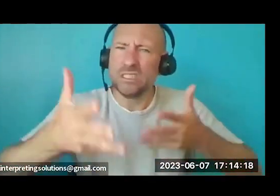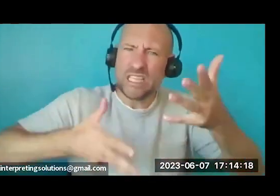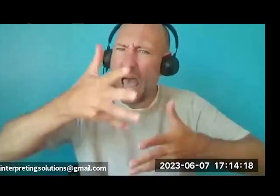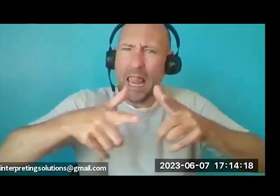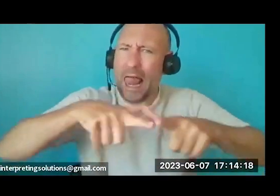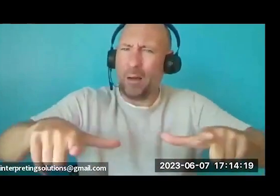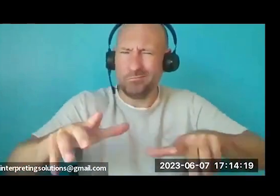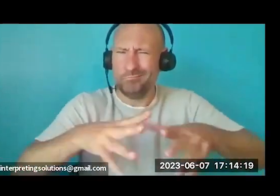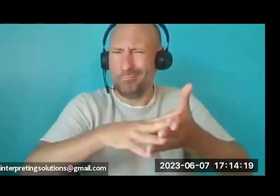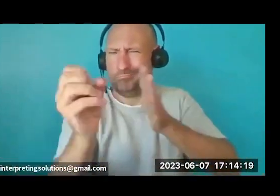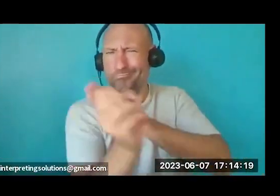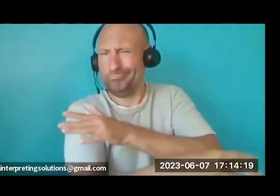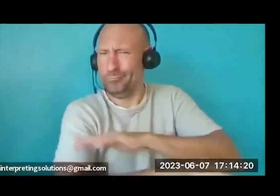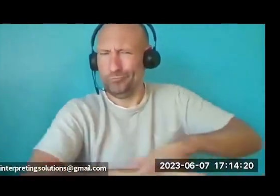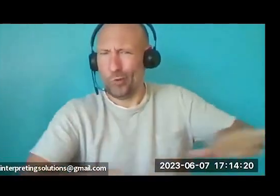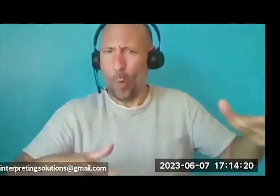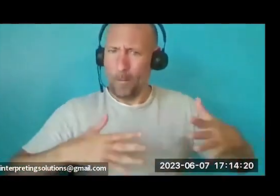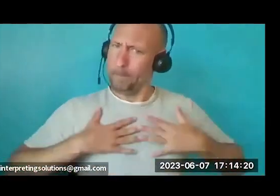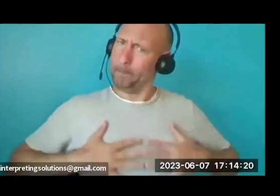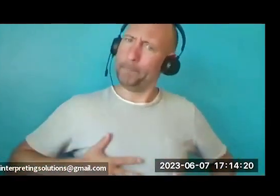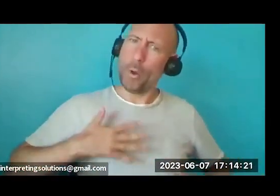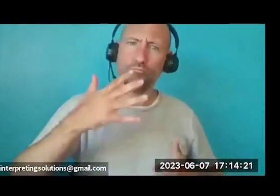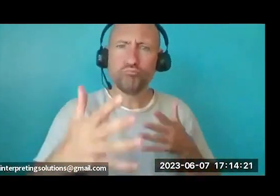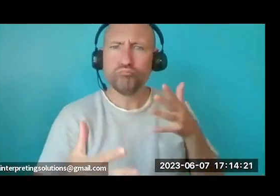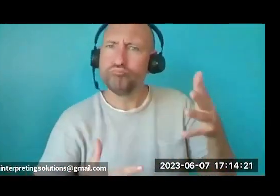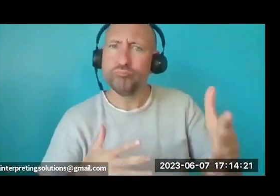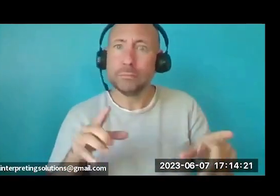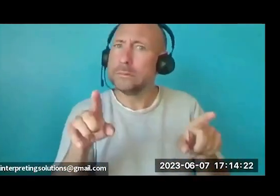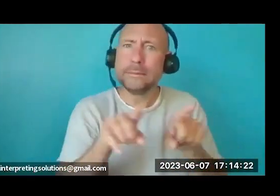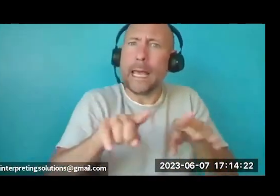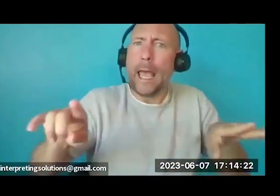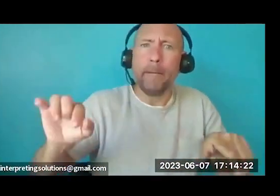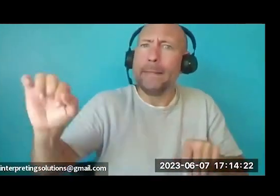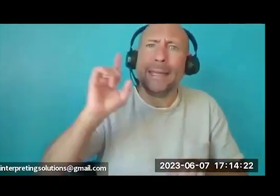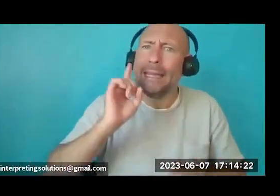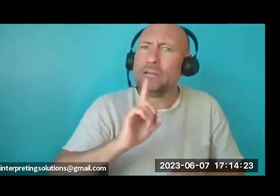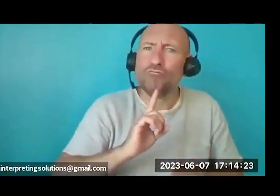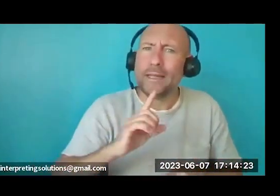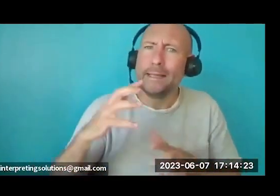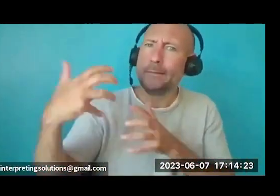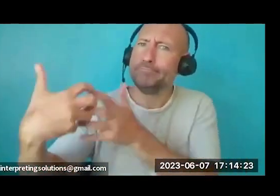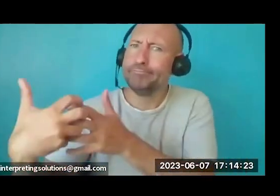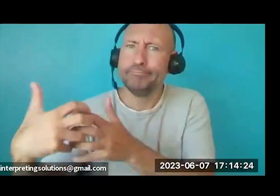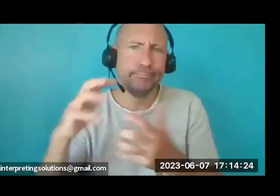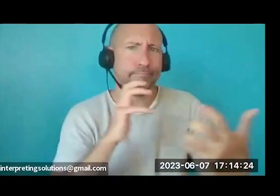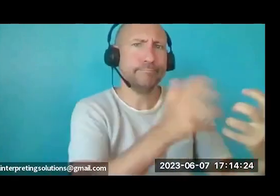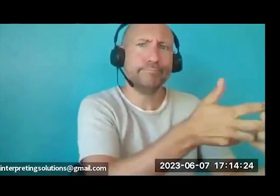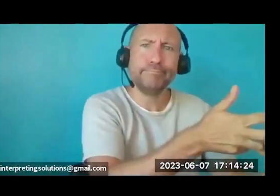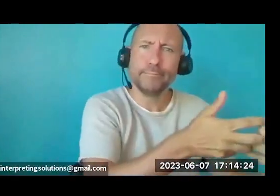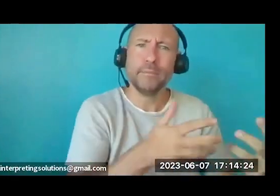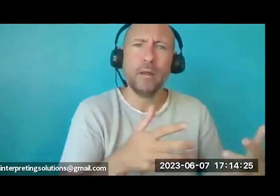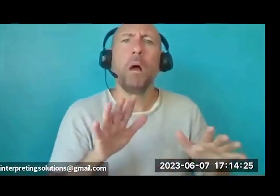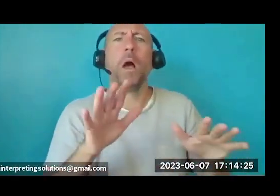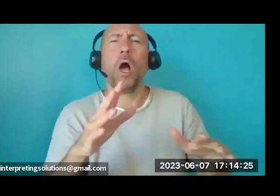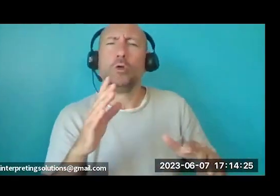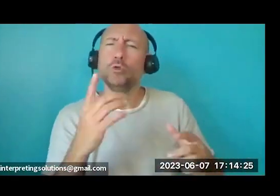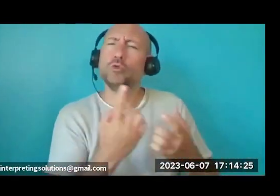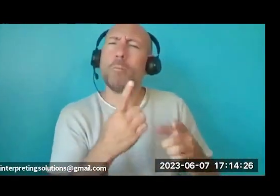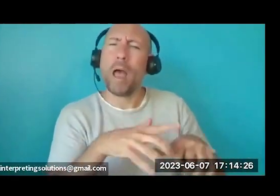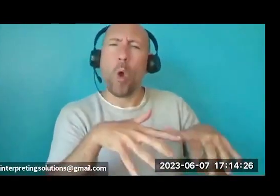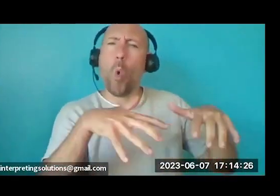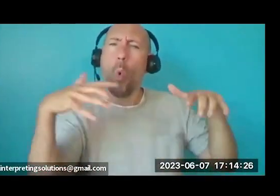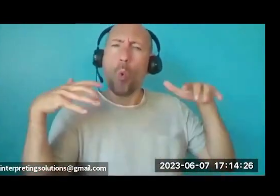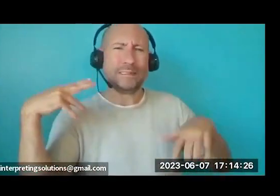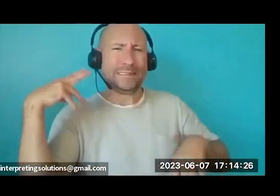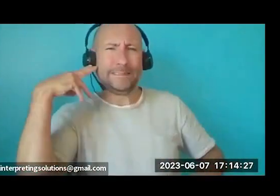language or its elements, therefore the dance of the hearing. That said, let's go back to the accessibility of the deaf audience. It is